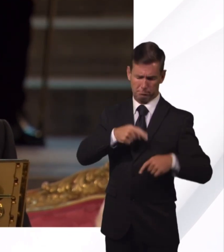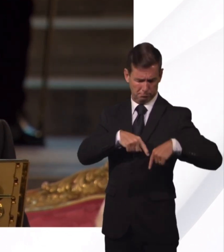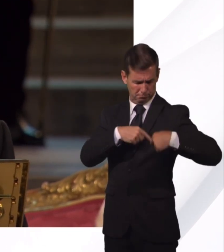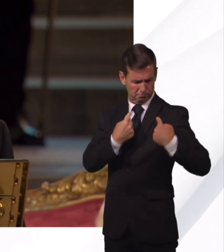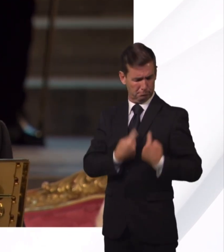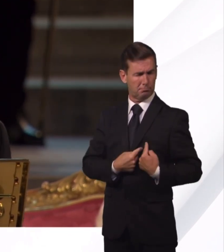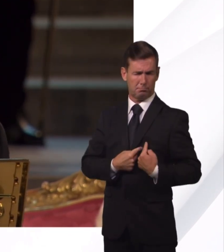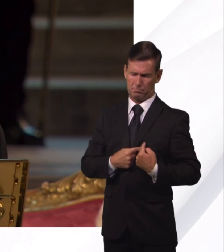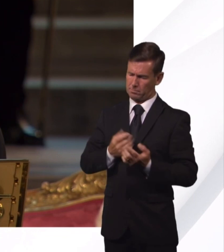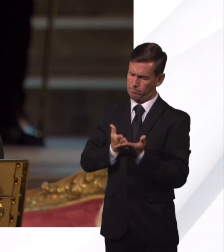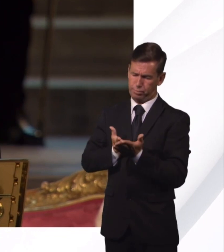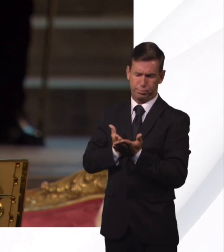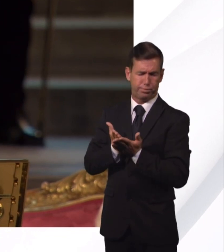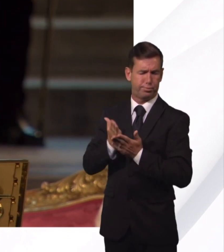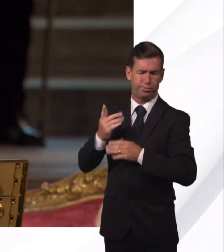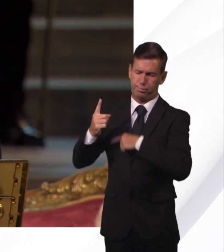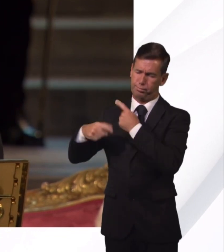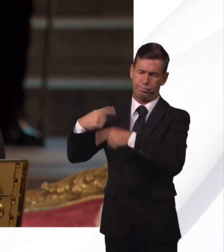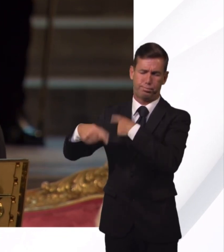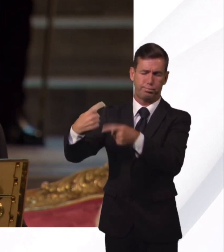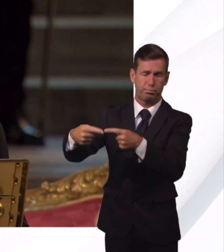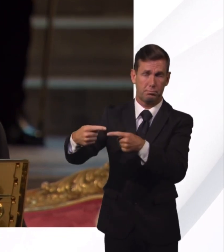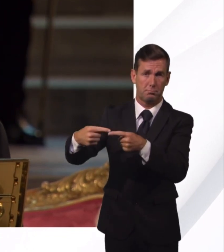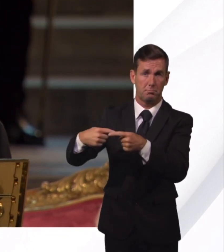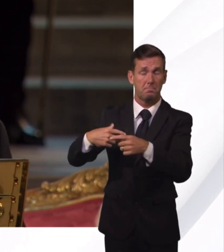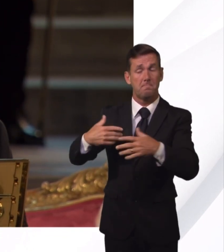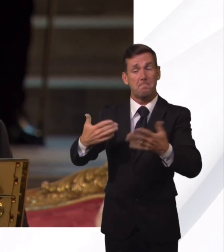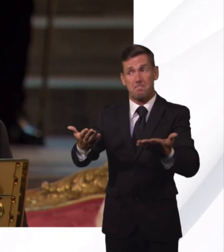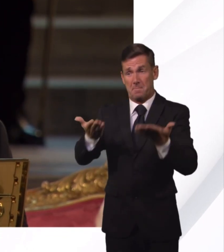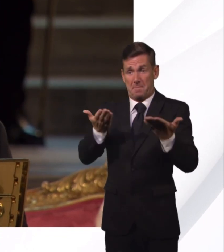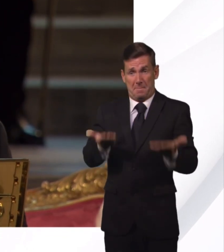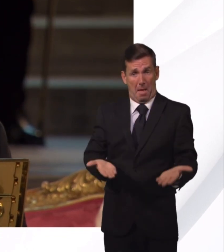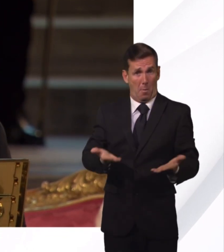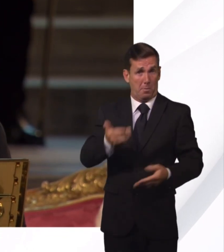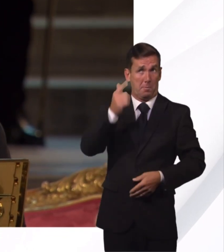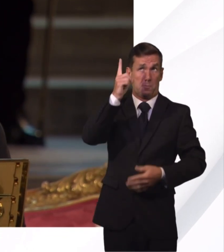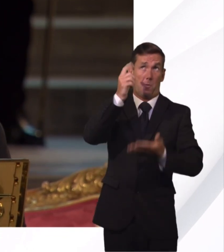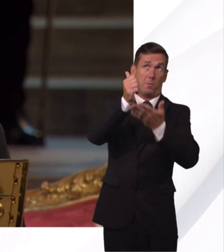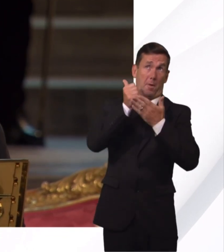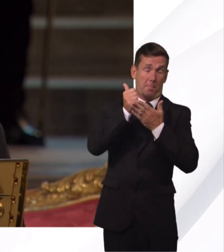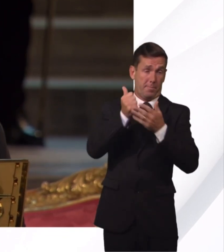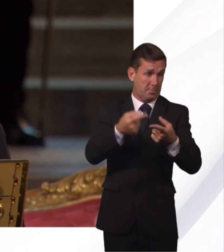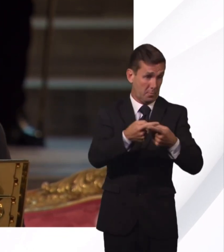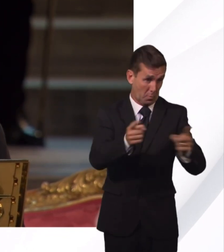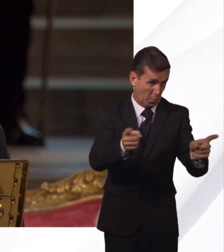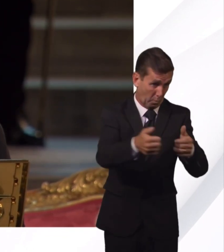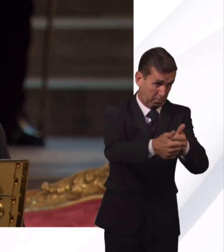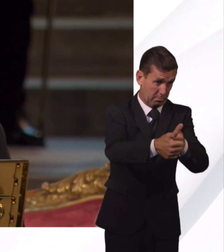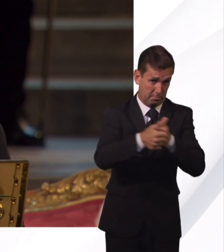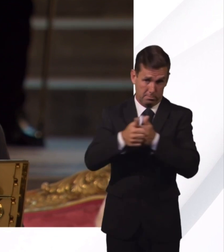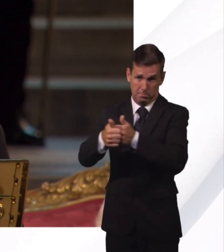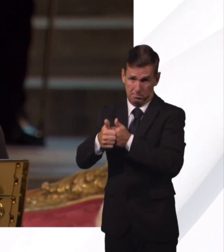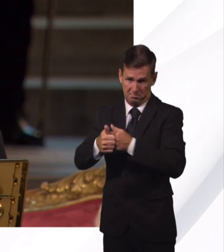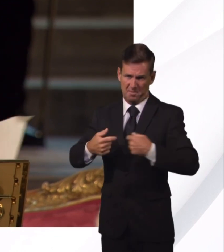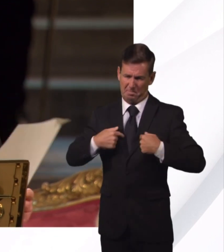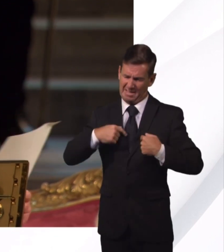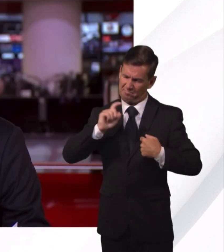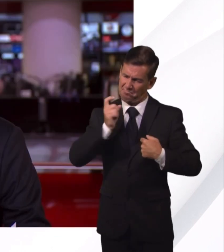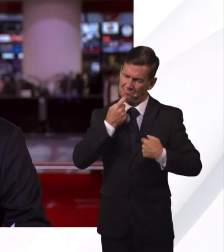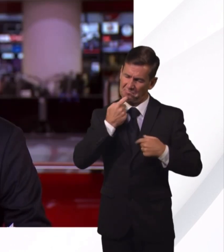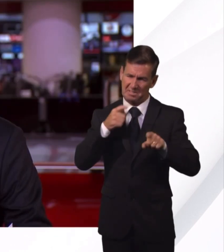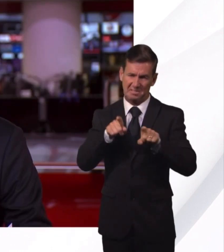with God's help and your counsels, I am resolved faithfully to follow.